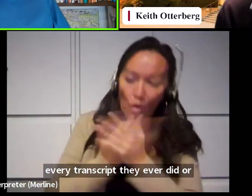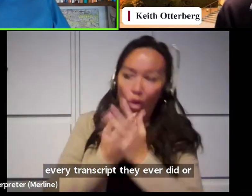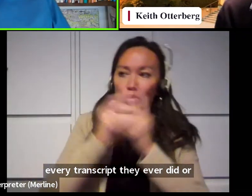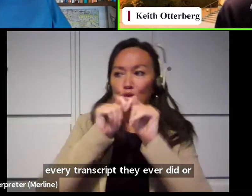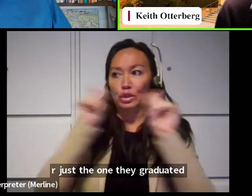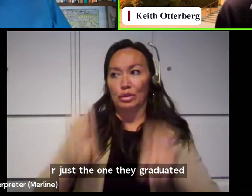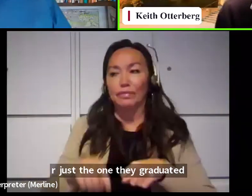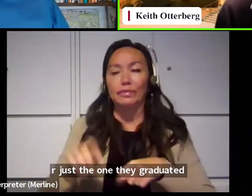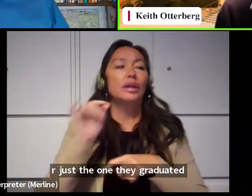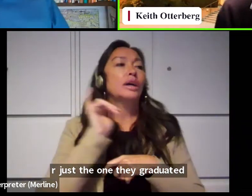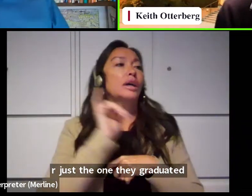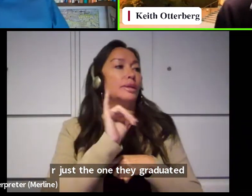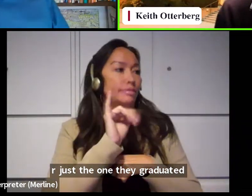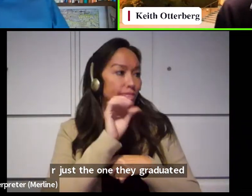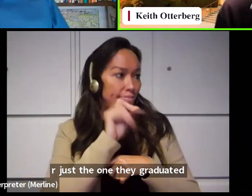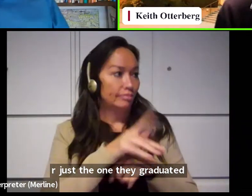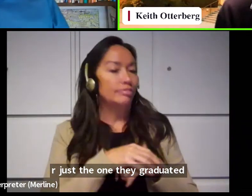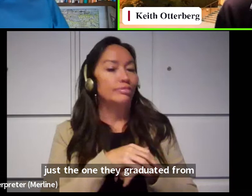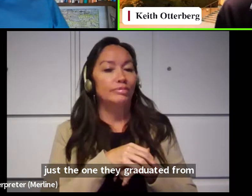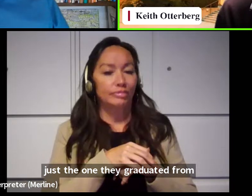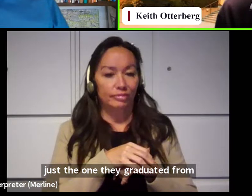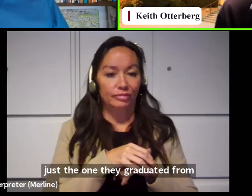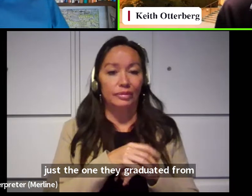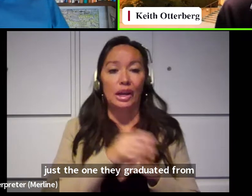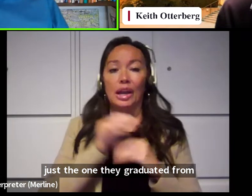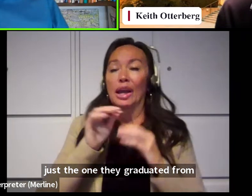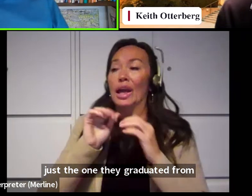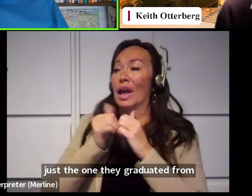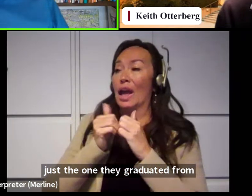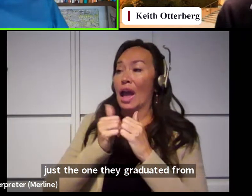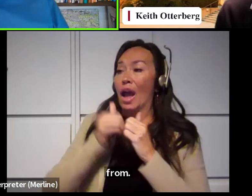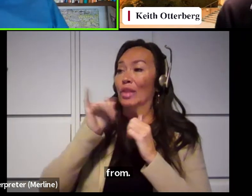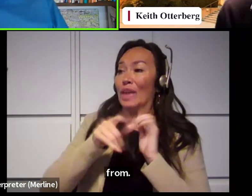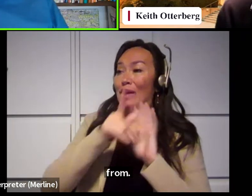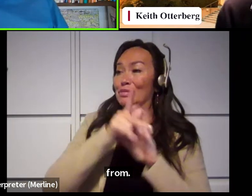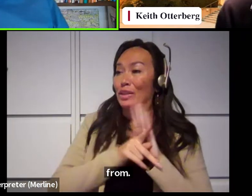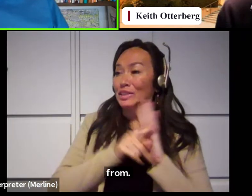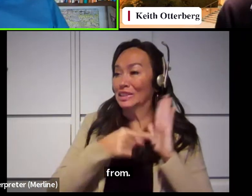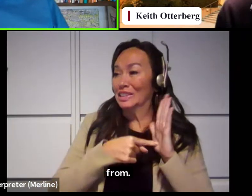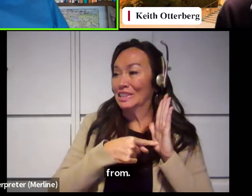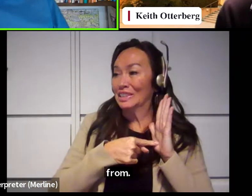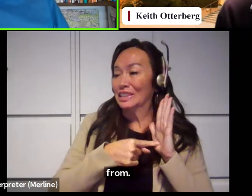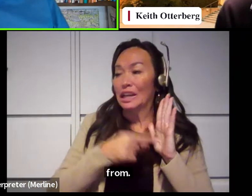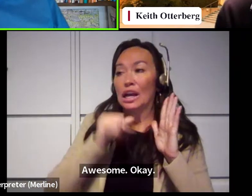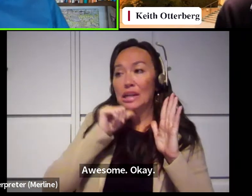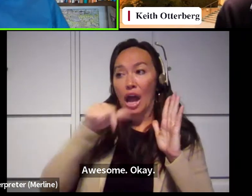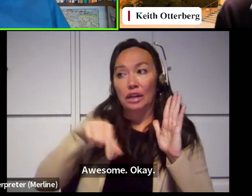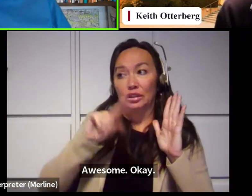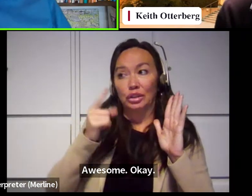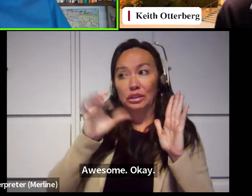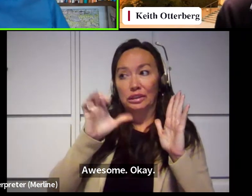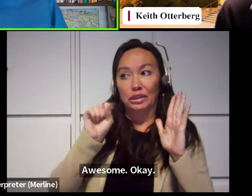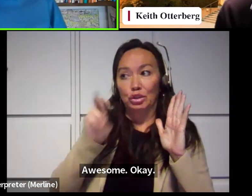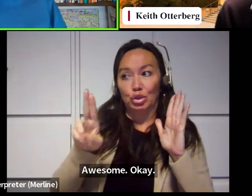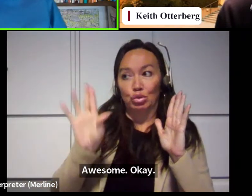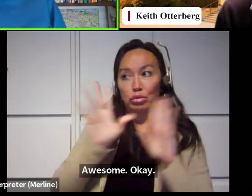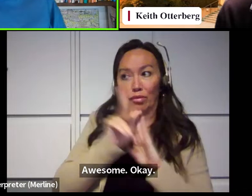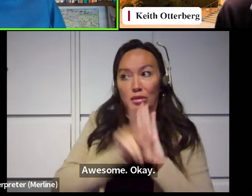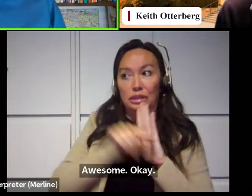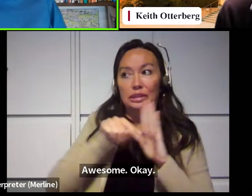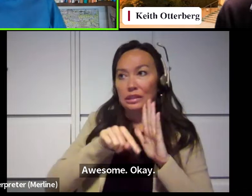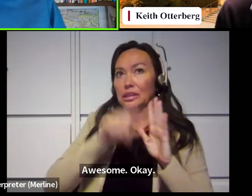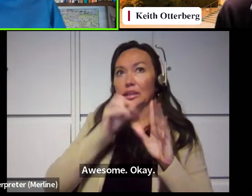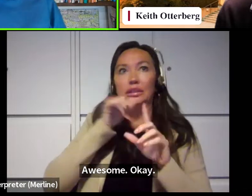of them. Okay. The way that policy works, and this is not just a CSU policy, this is pretty much